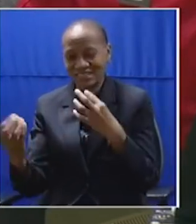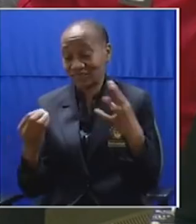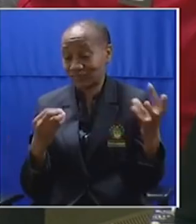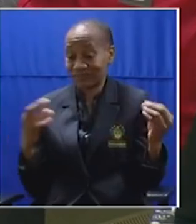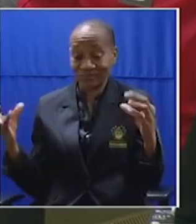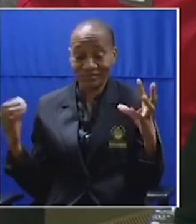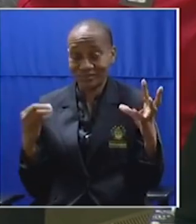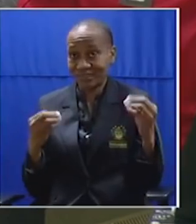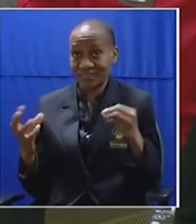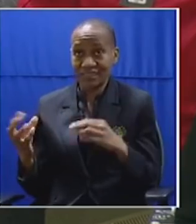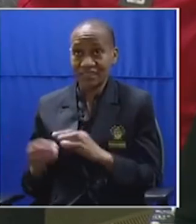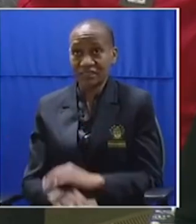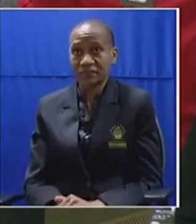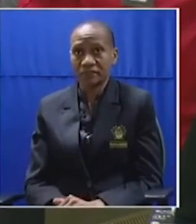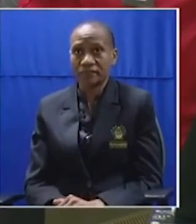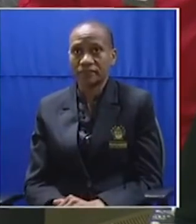of bone.